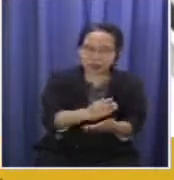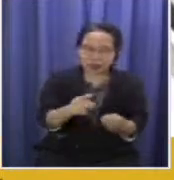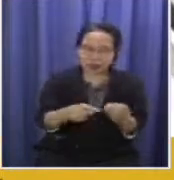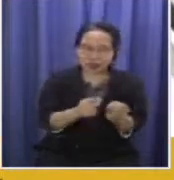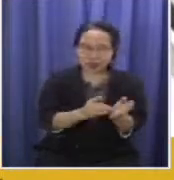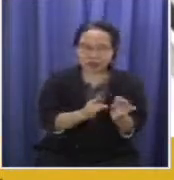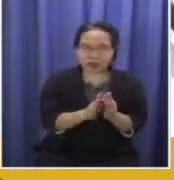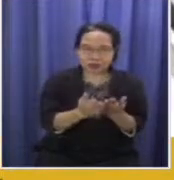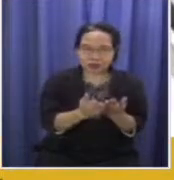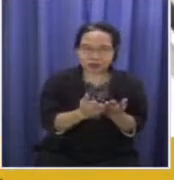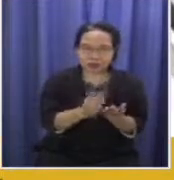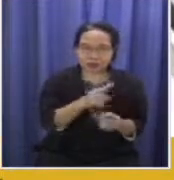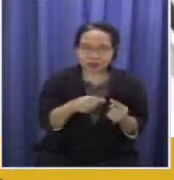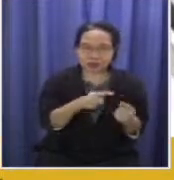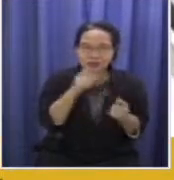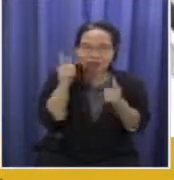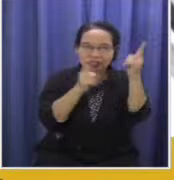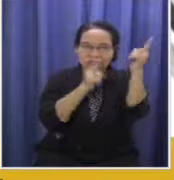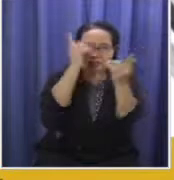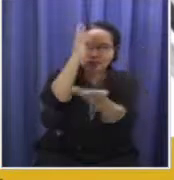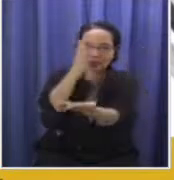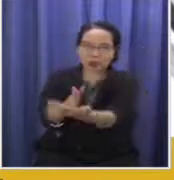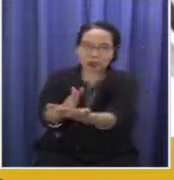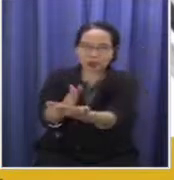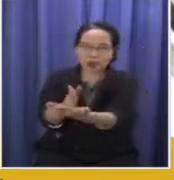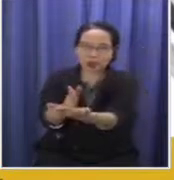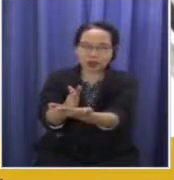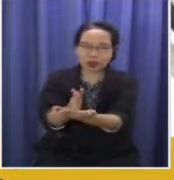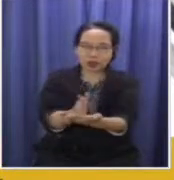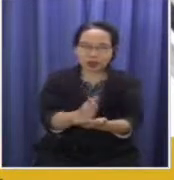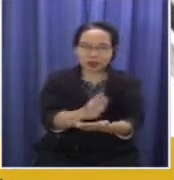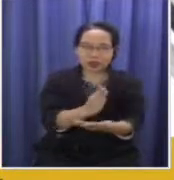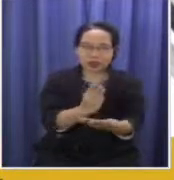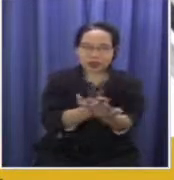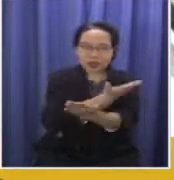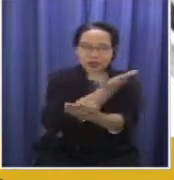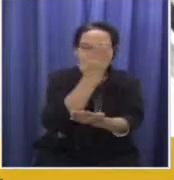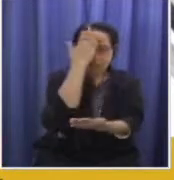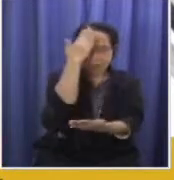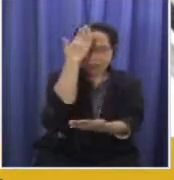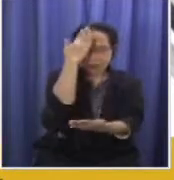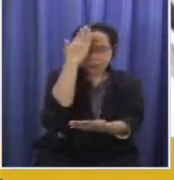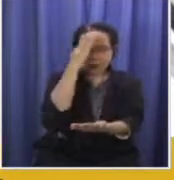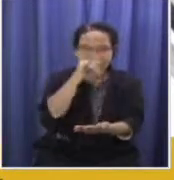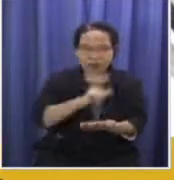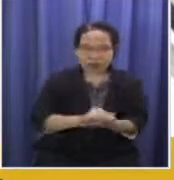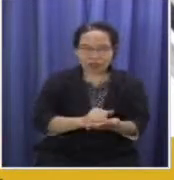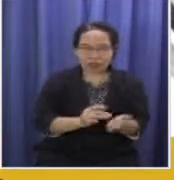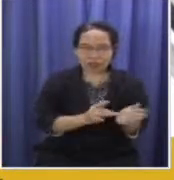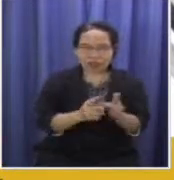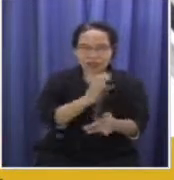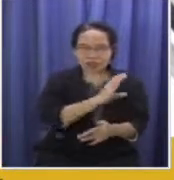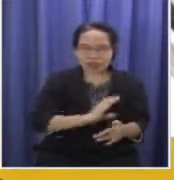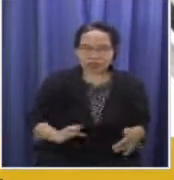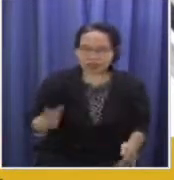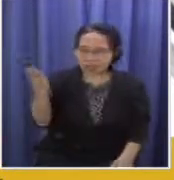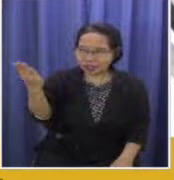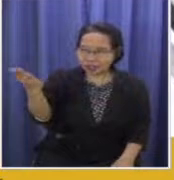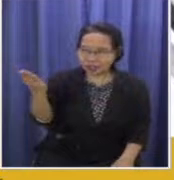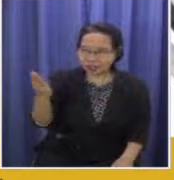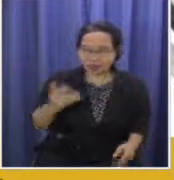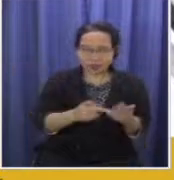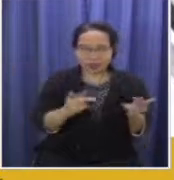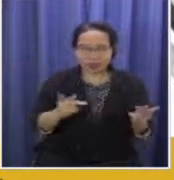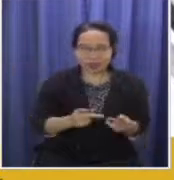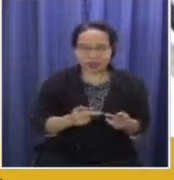to the Bible, when the star is stopped, they knew that the baby Jesus was there.